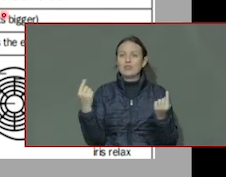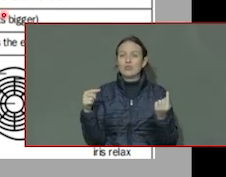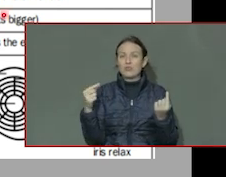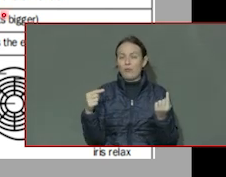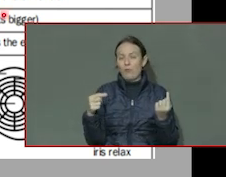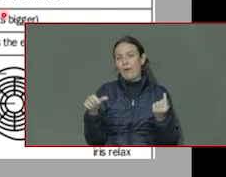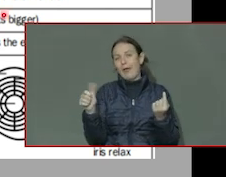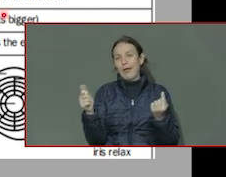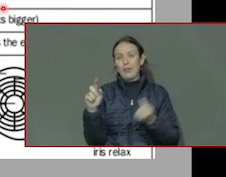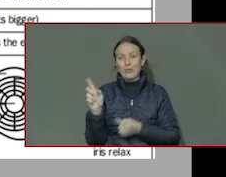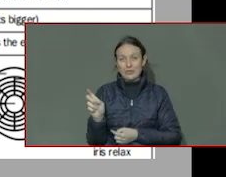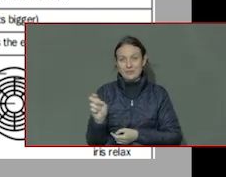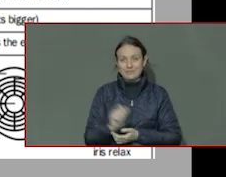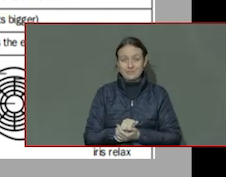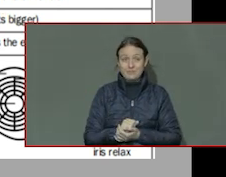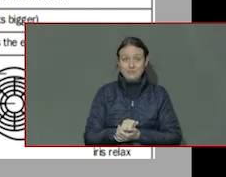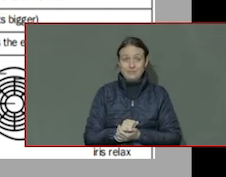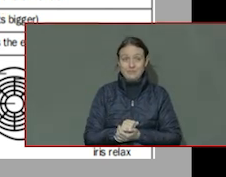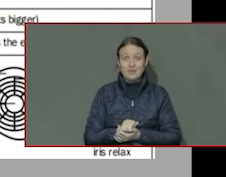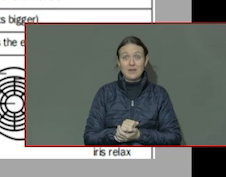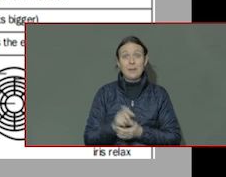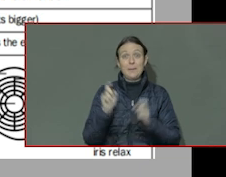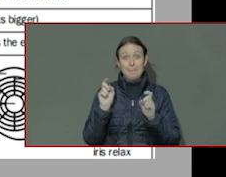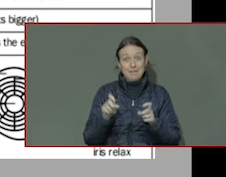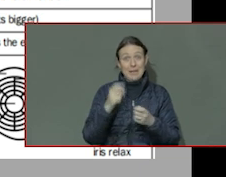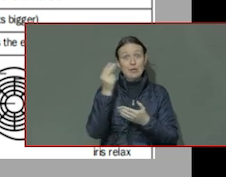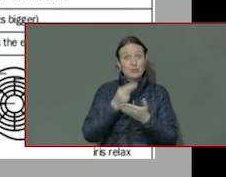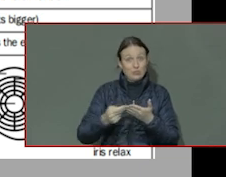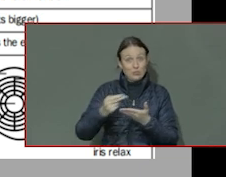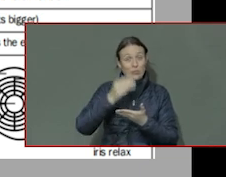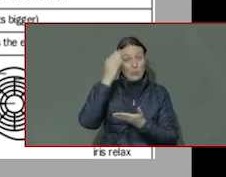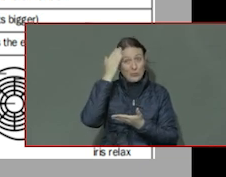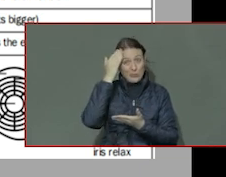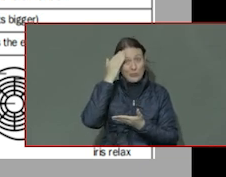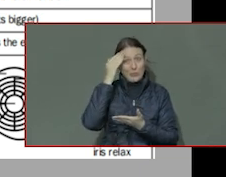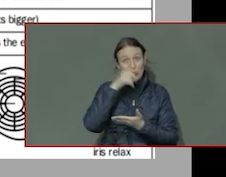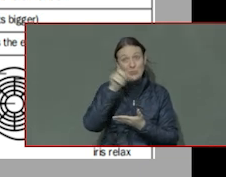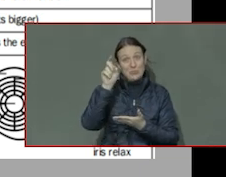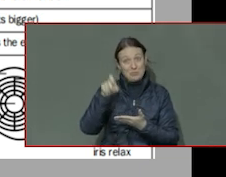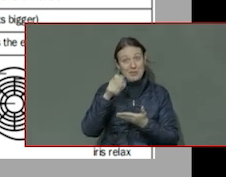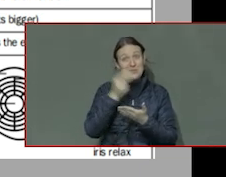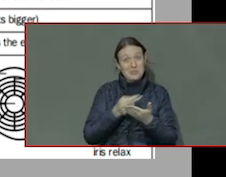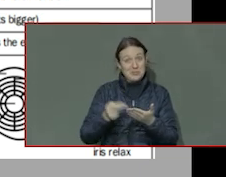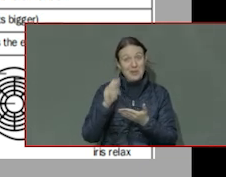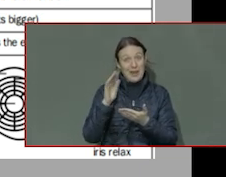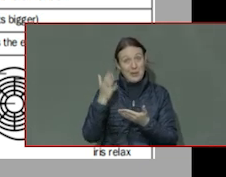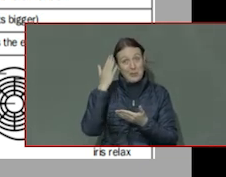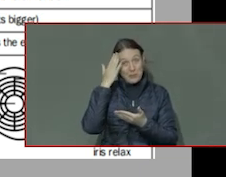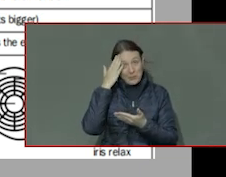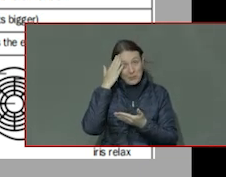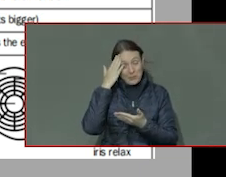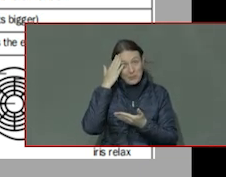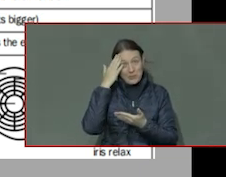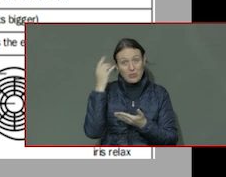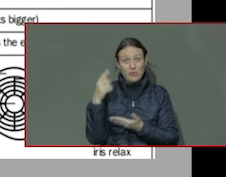light. They have asked that you must draw it. Make sure you can do a drawing of a